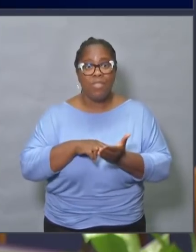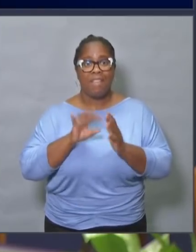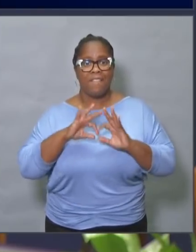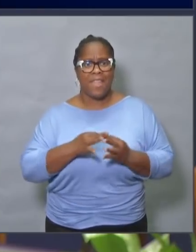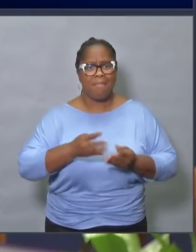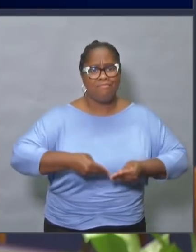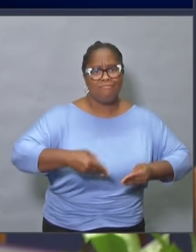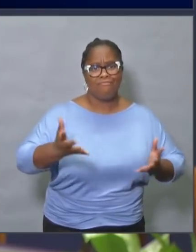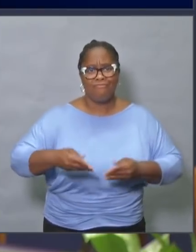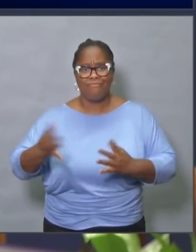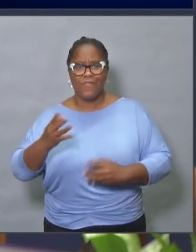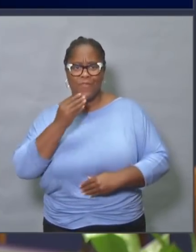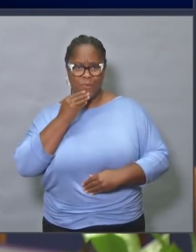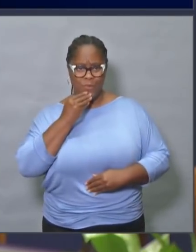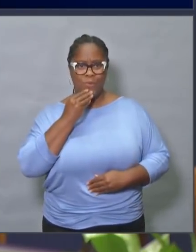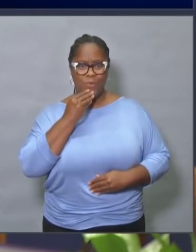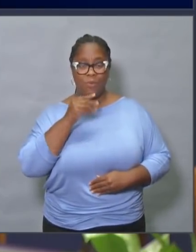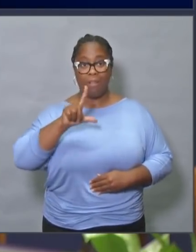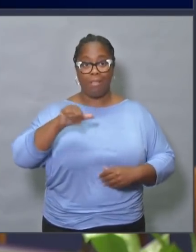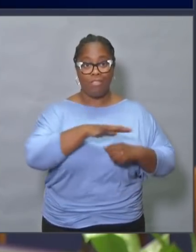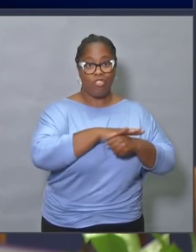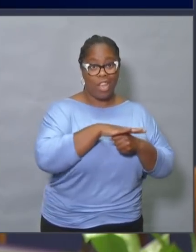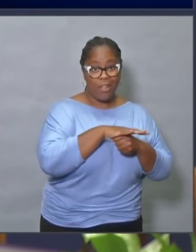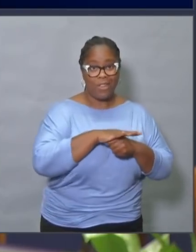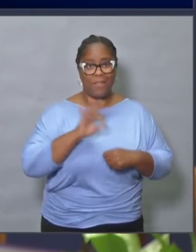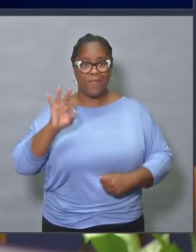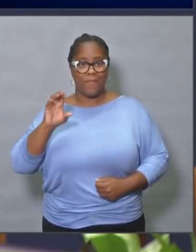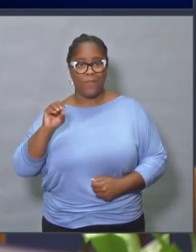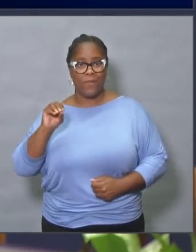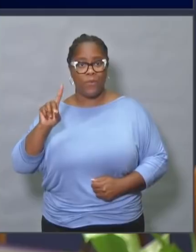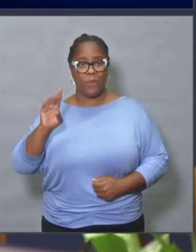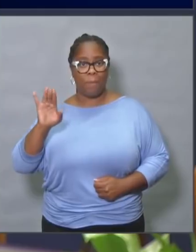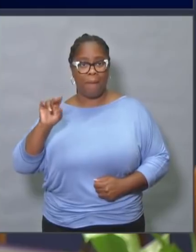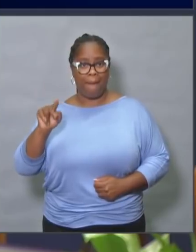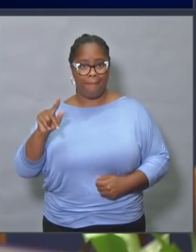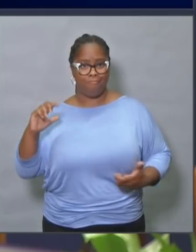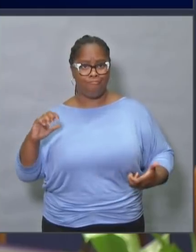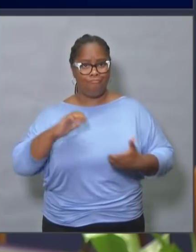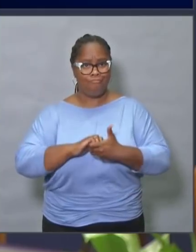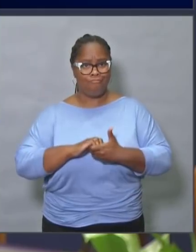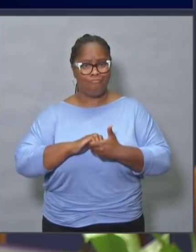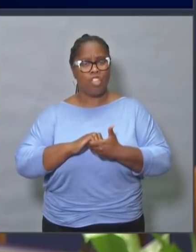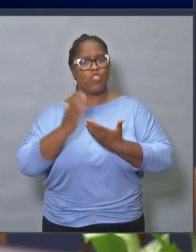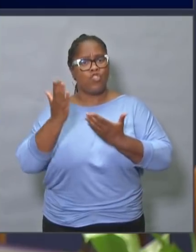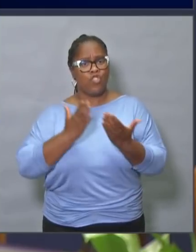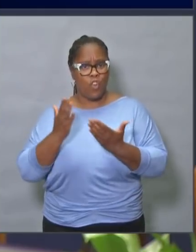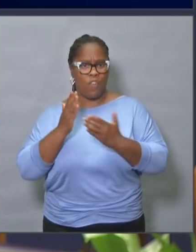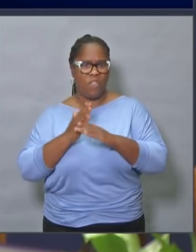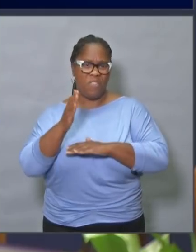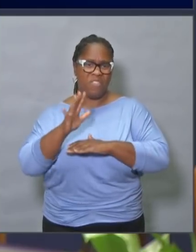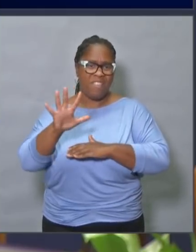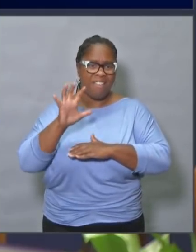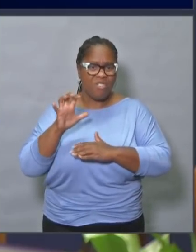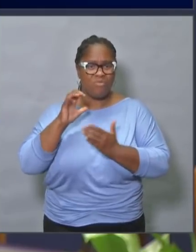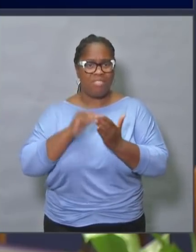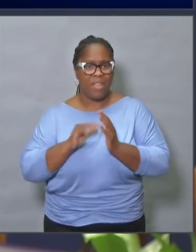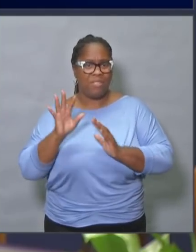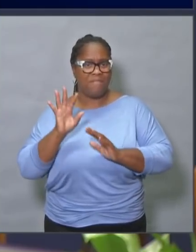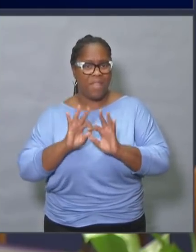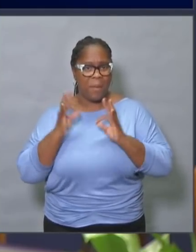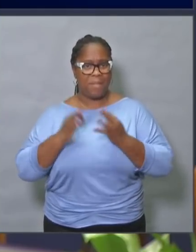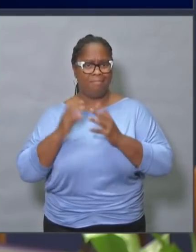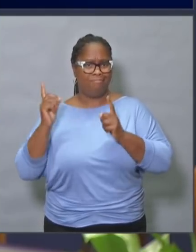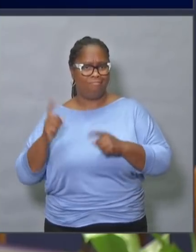day. Los Angeles County and the food bank have served more than 500,000 families each month since the